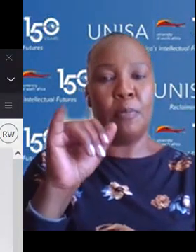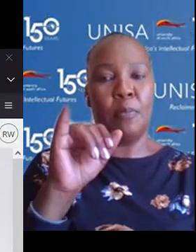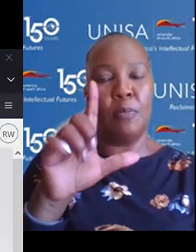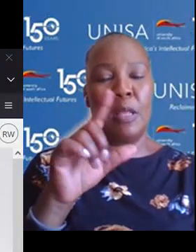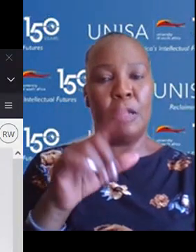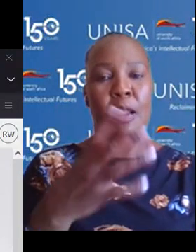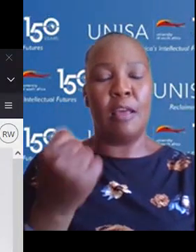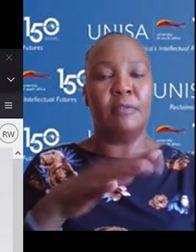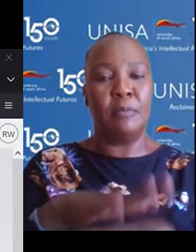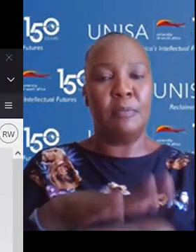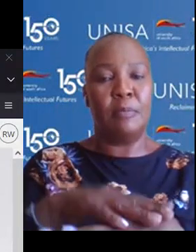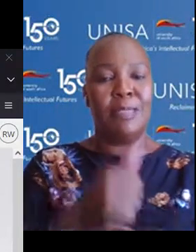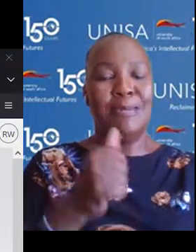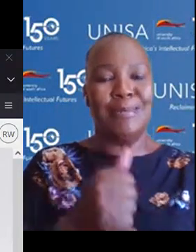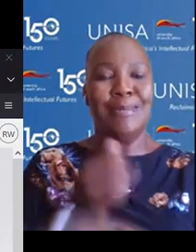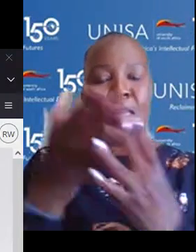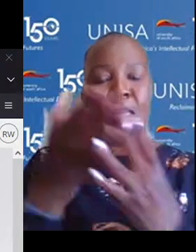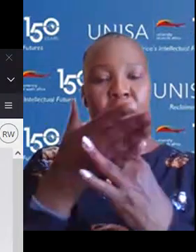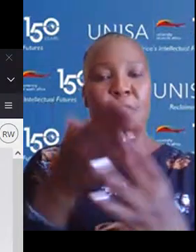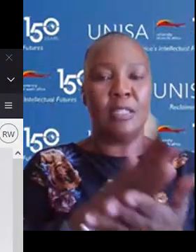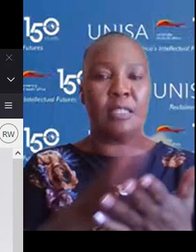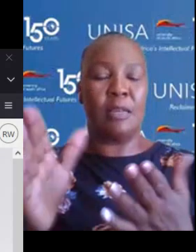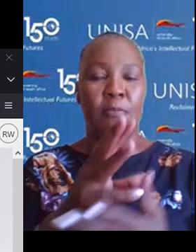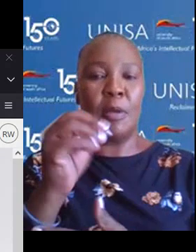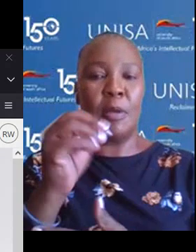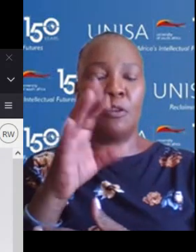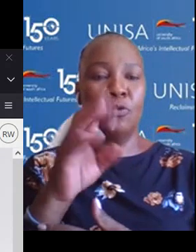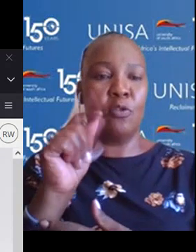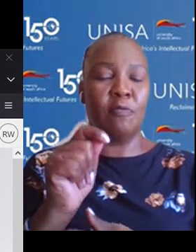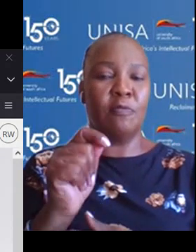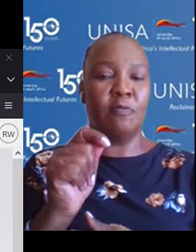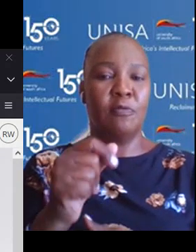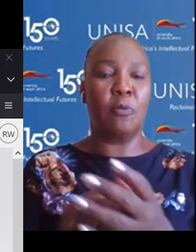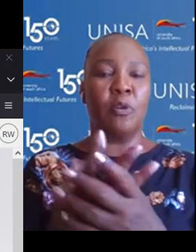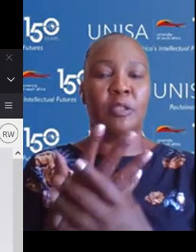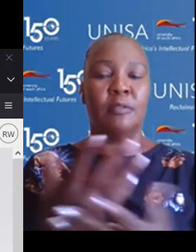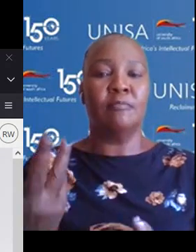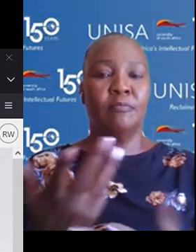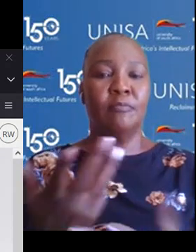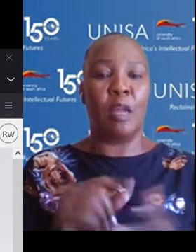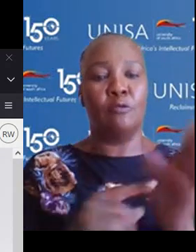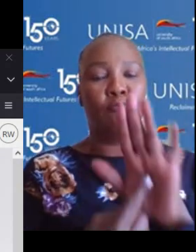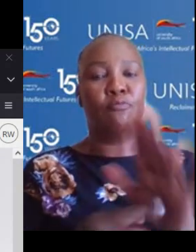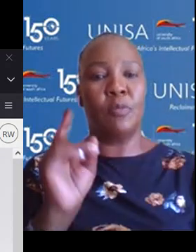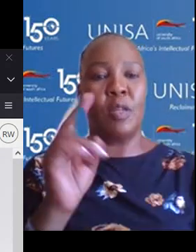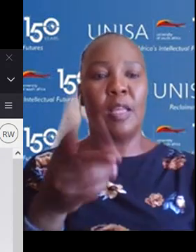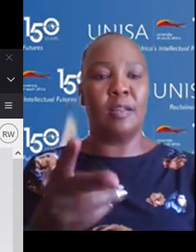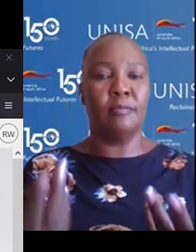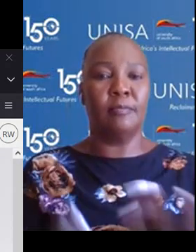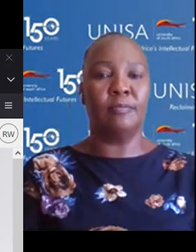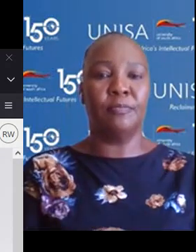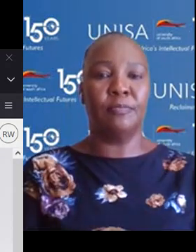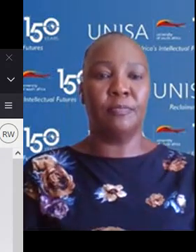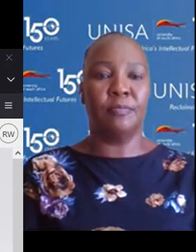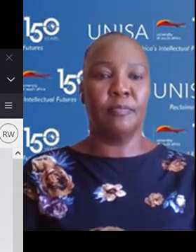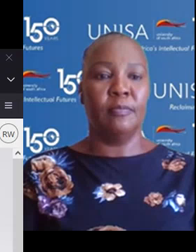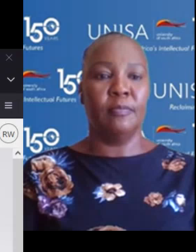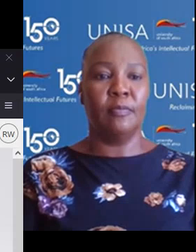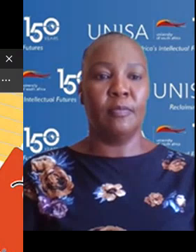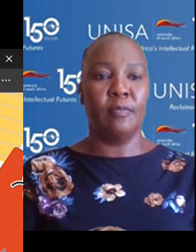basic access to some of the Microsoft products. Yes, so I just quickly want to show you again, to do it